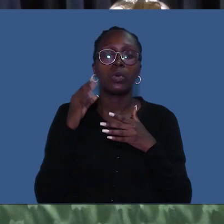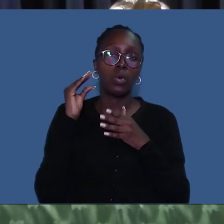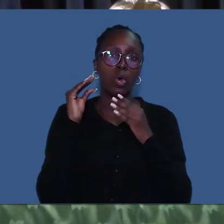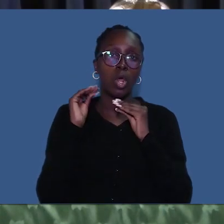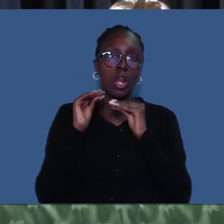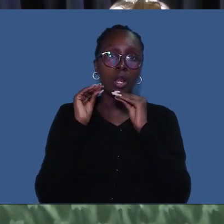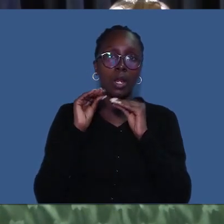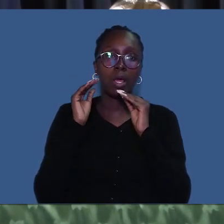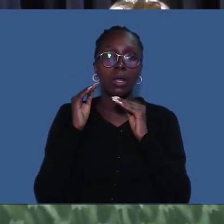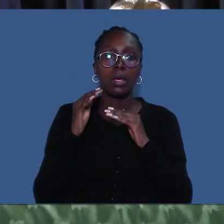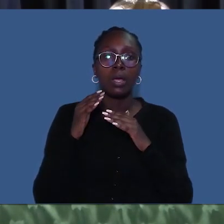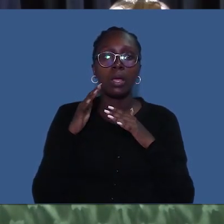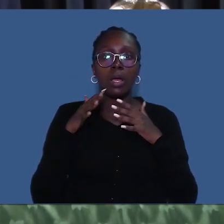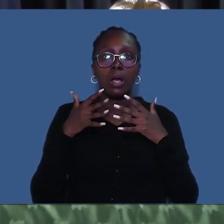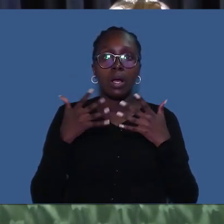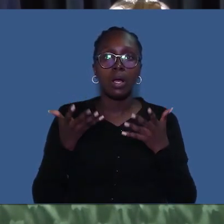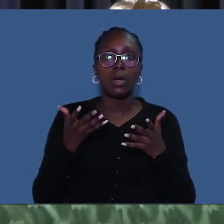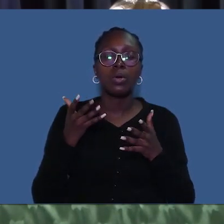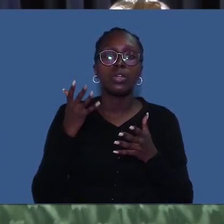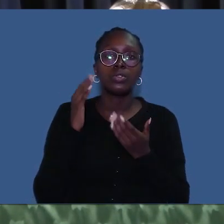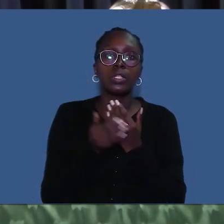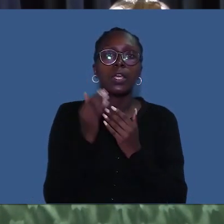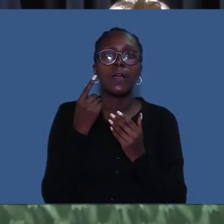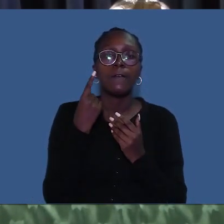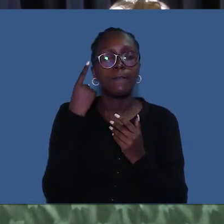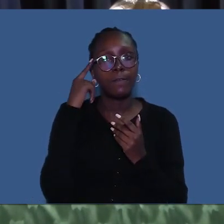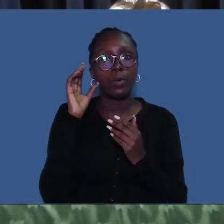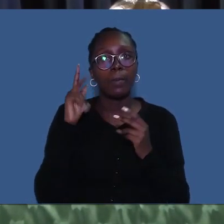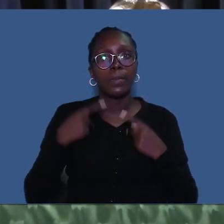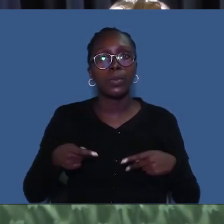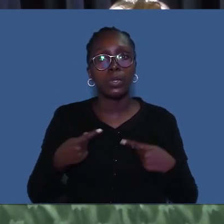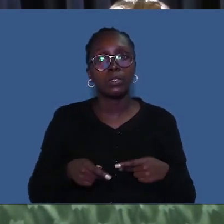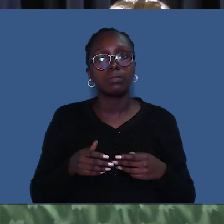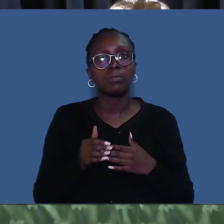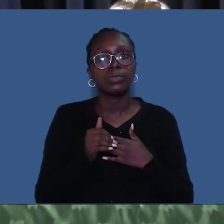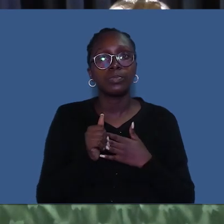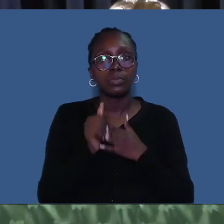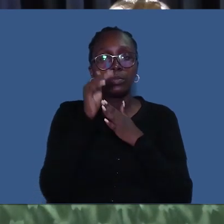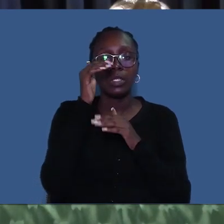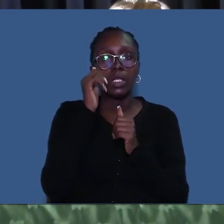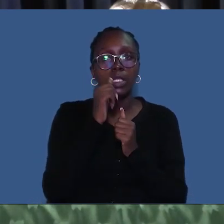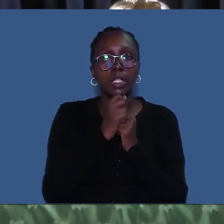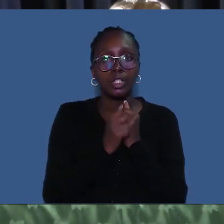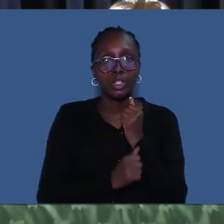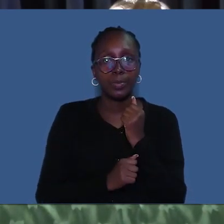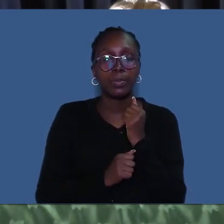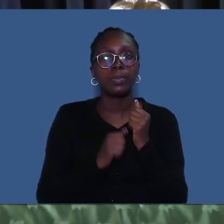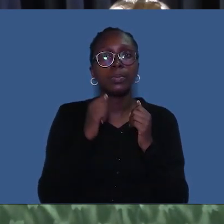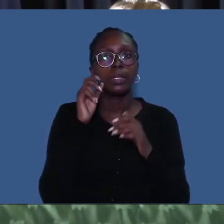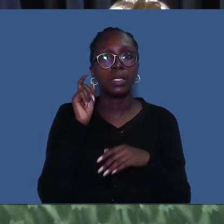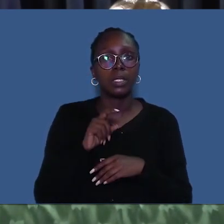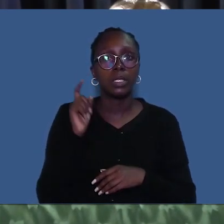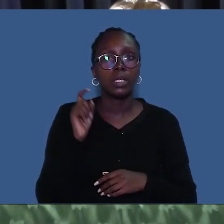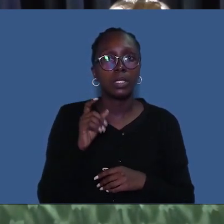God for every success or favors he received from God. Leaders should be careful not to boast over their personal